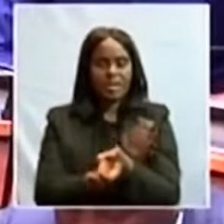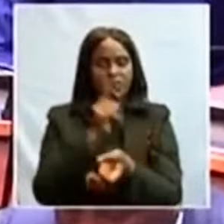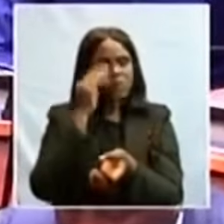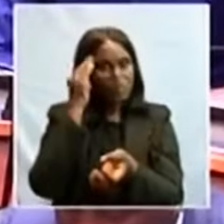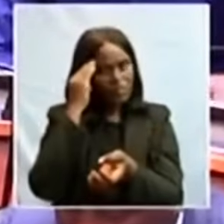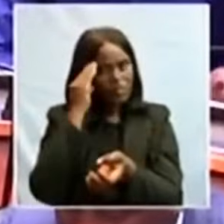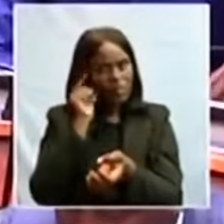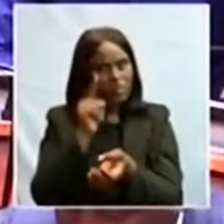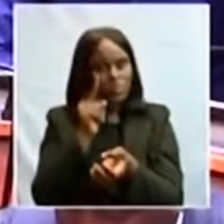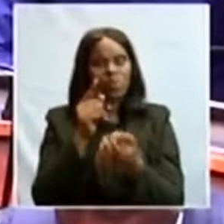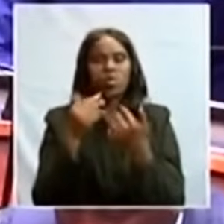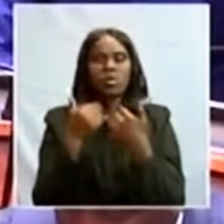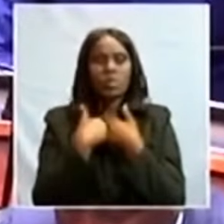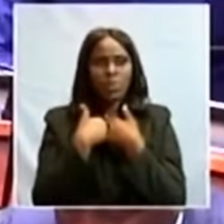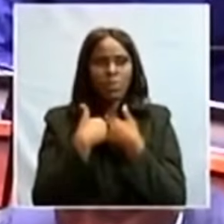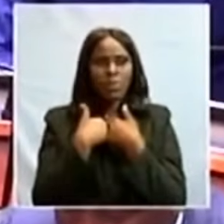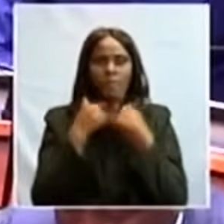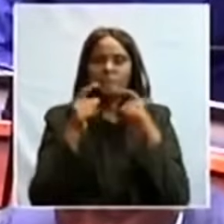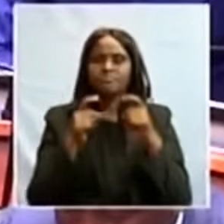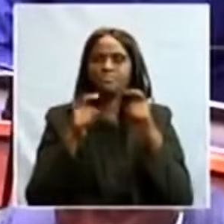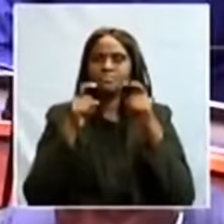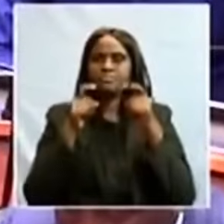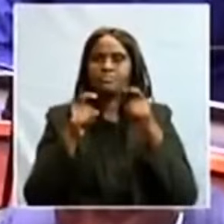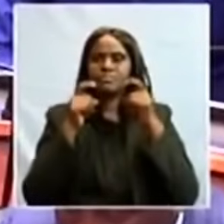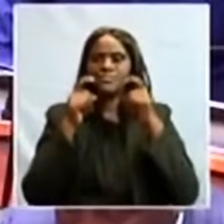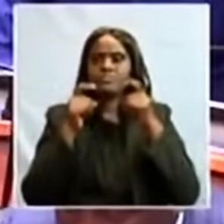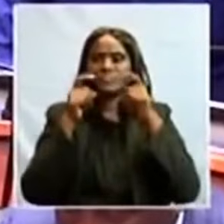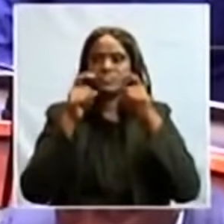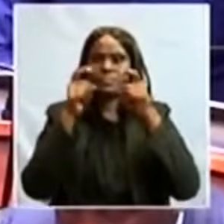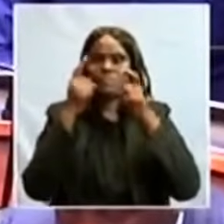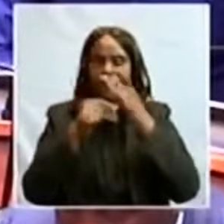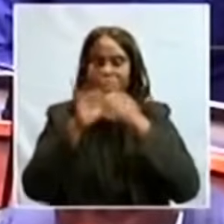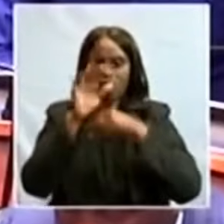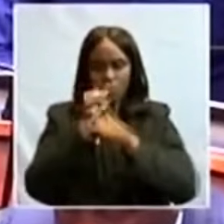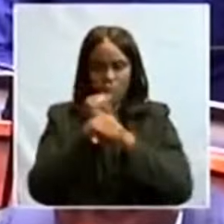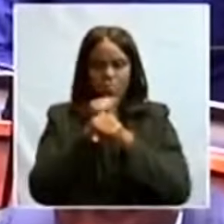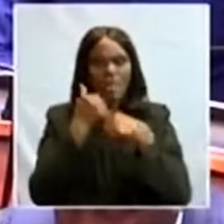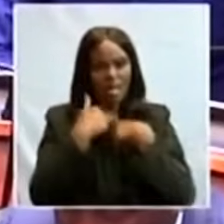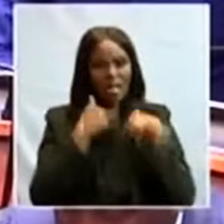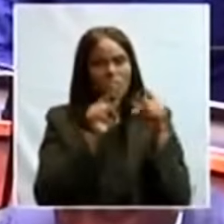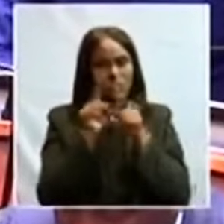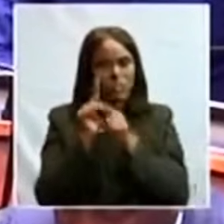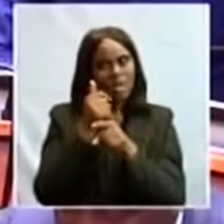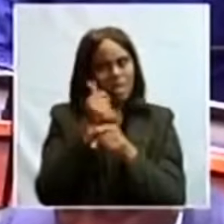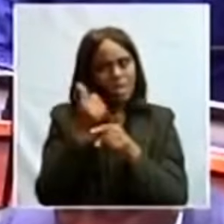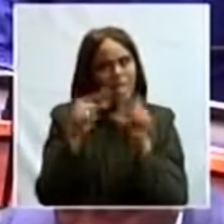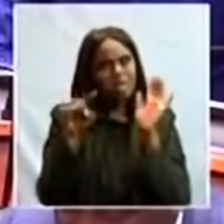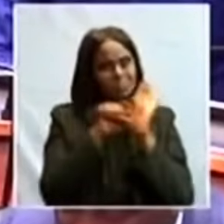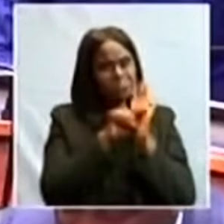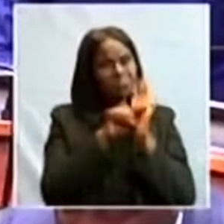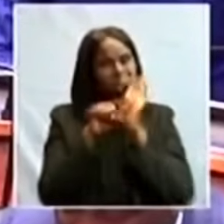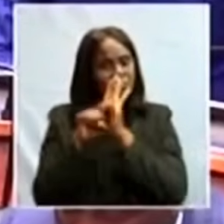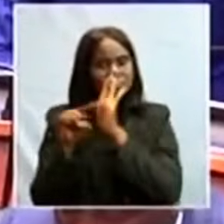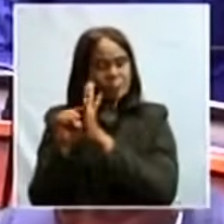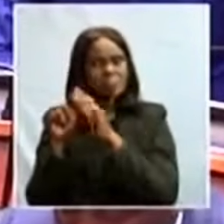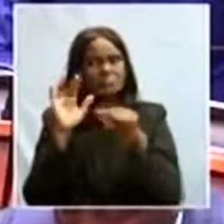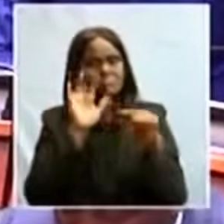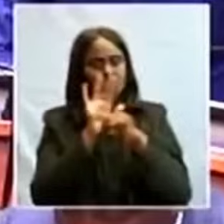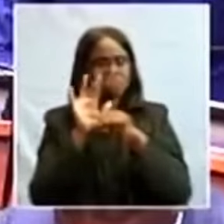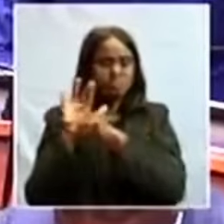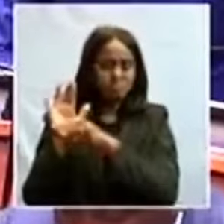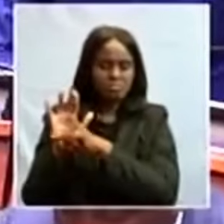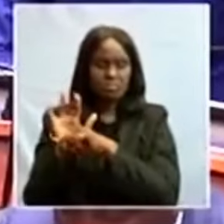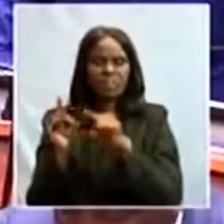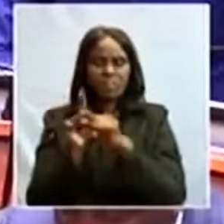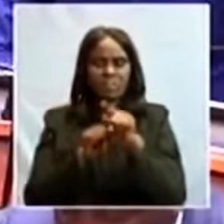you are succeeding in whatever you are doing, there are also other negativity that comes in. As